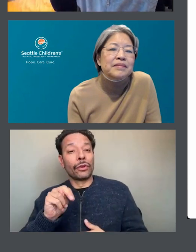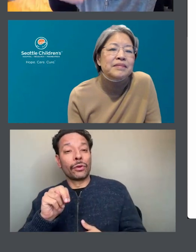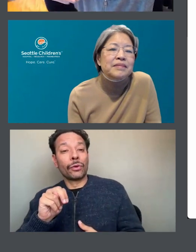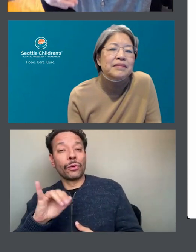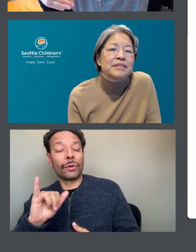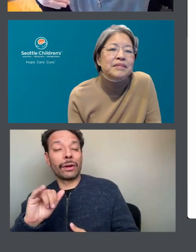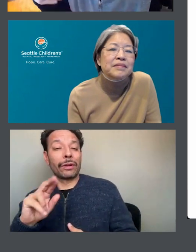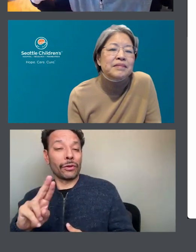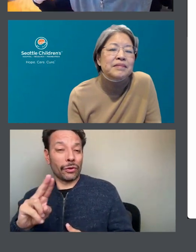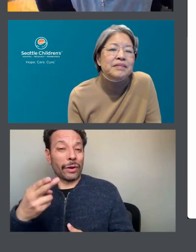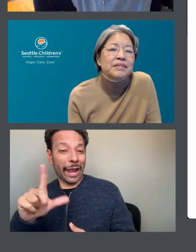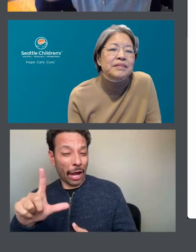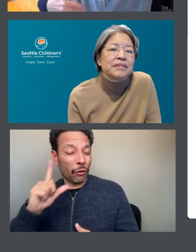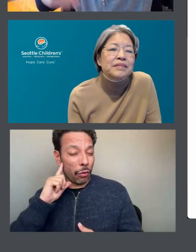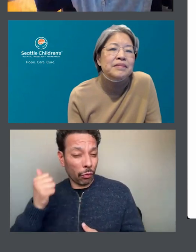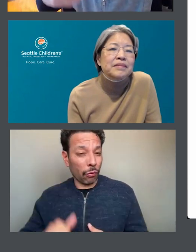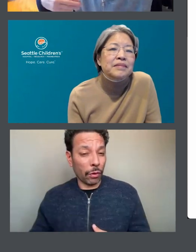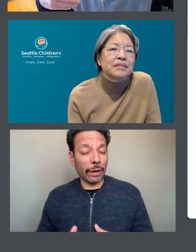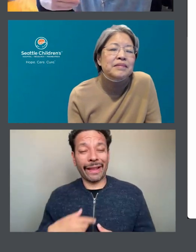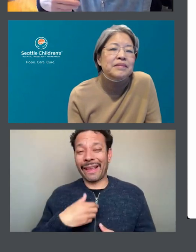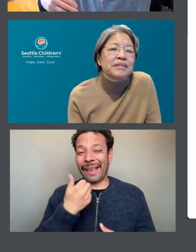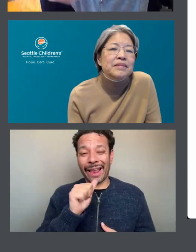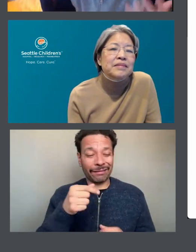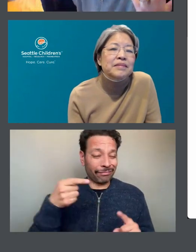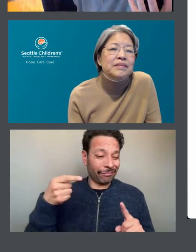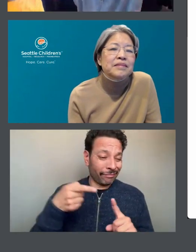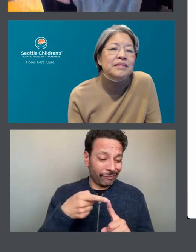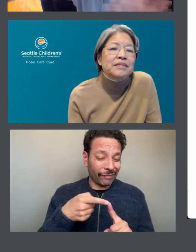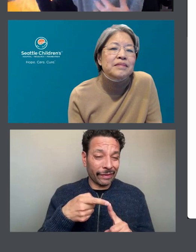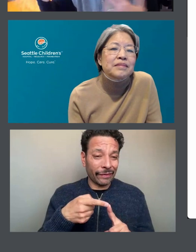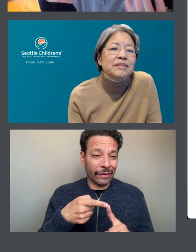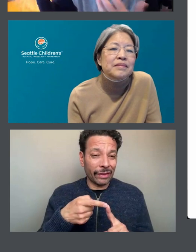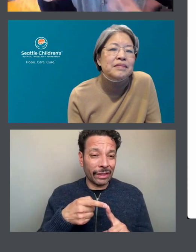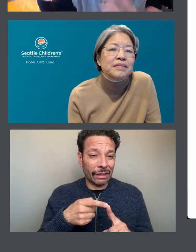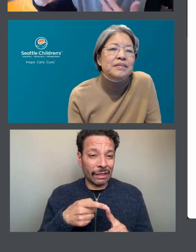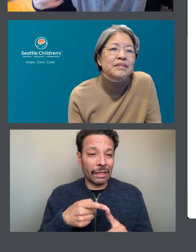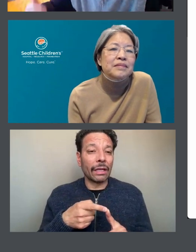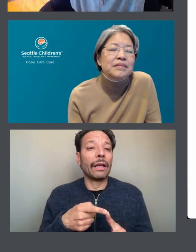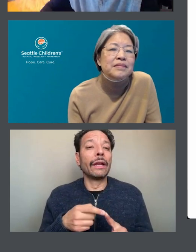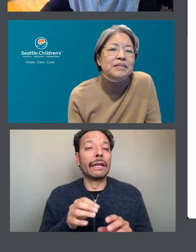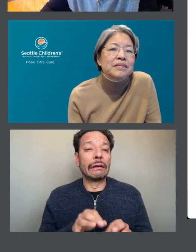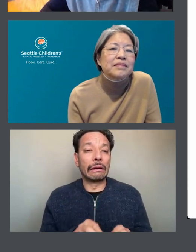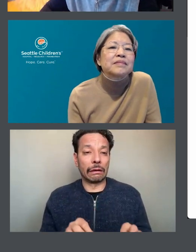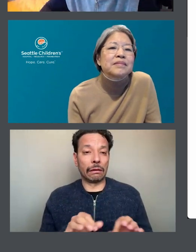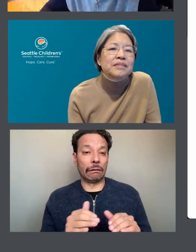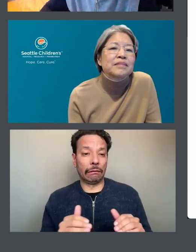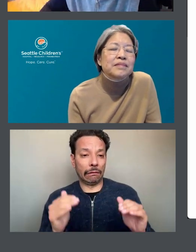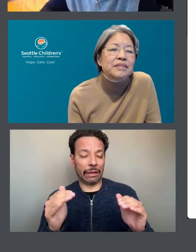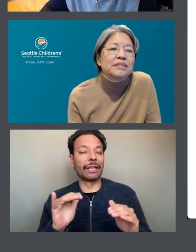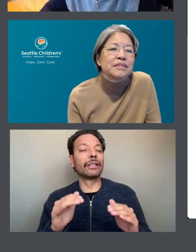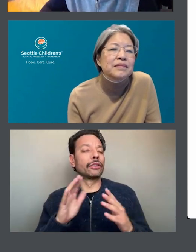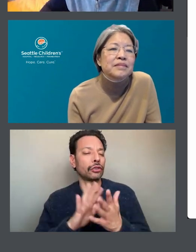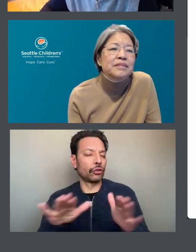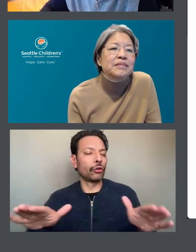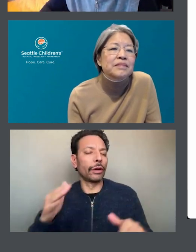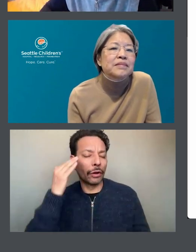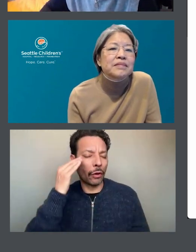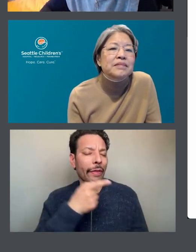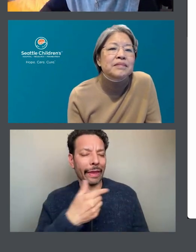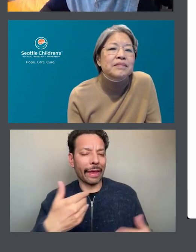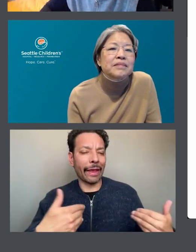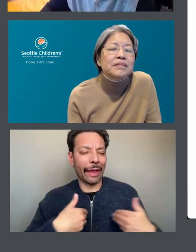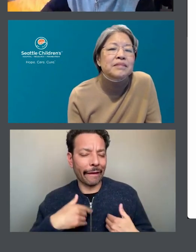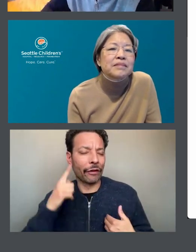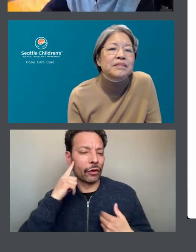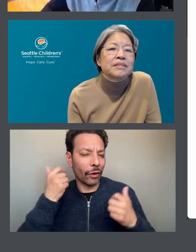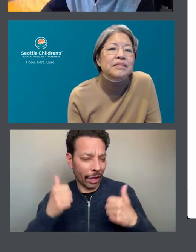was of any significant degree, the children would know they had a unilateral